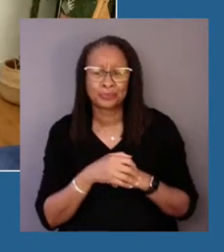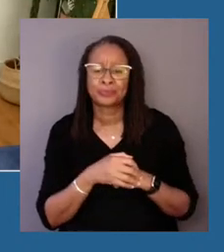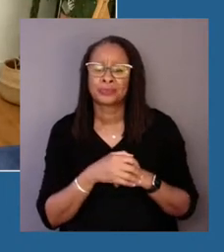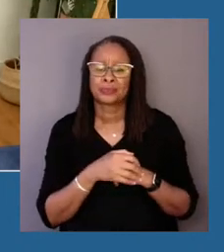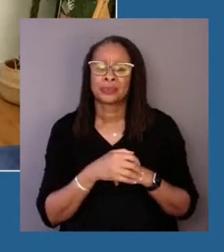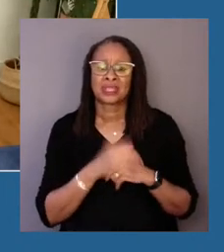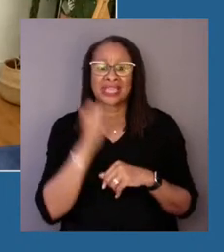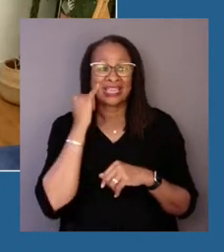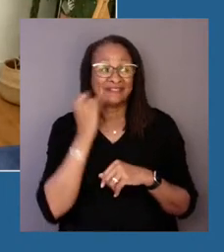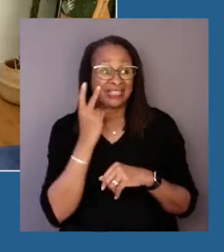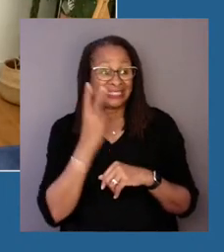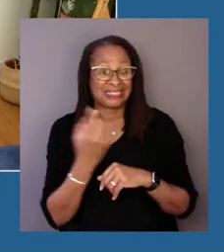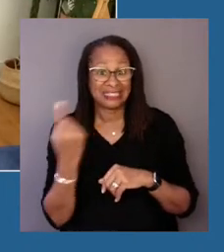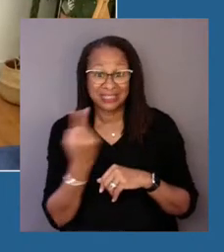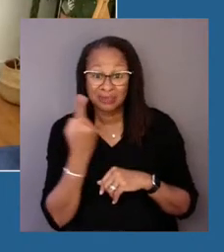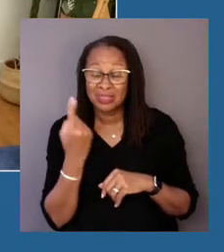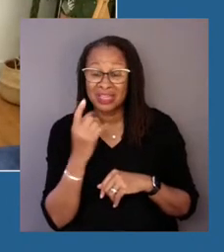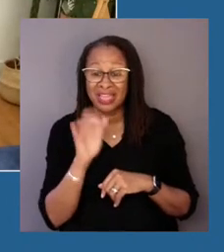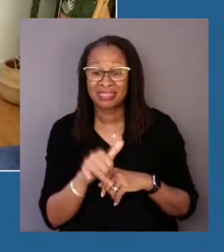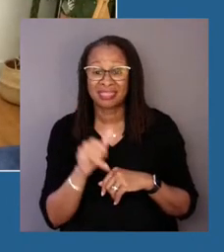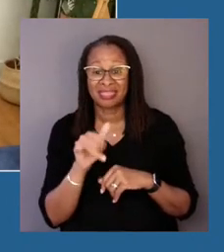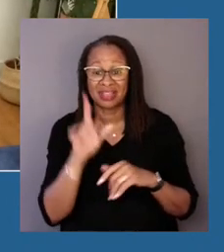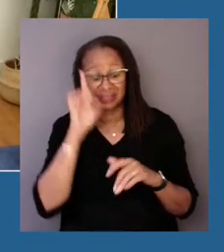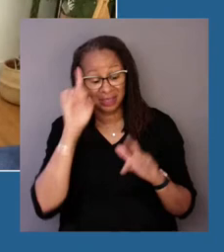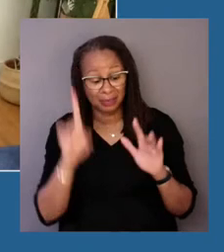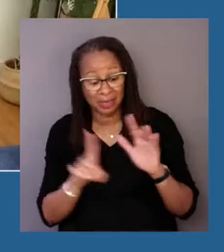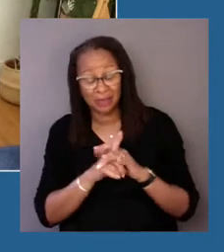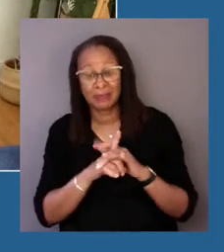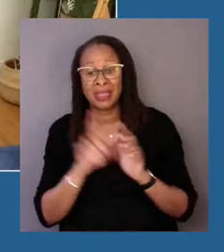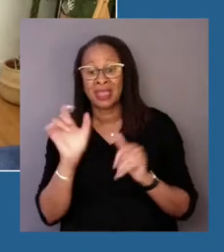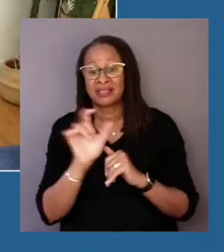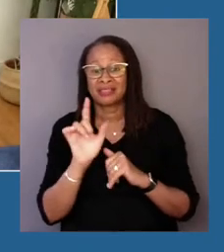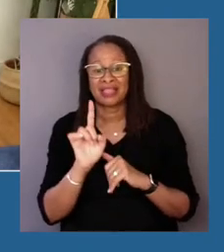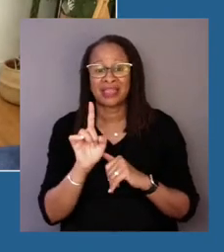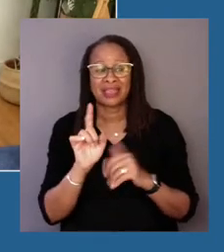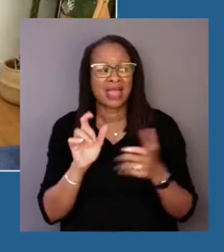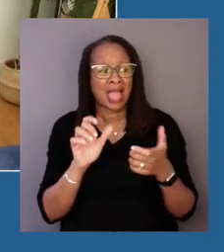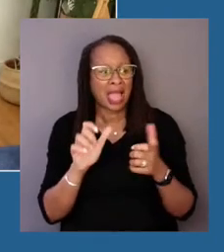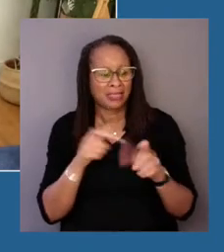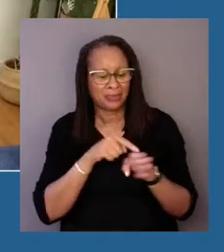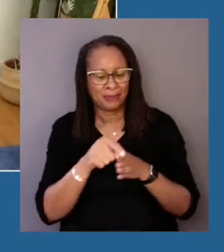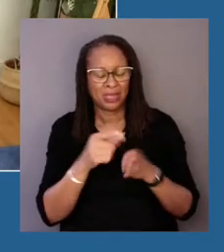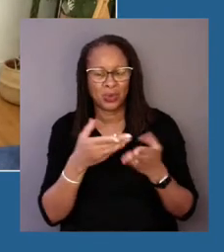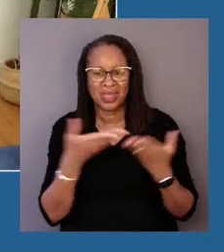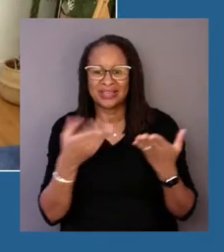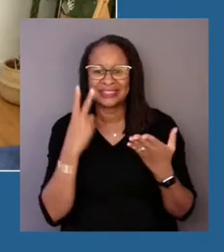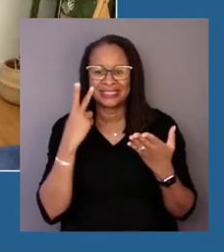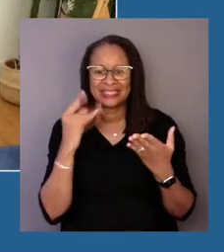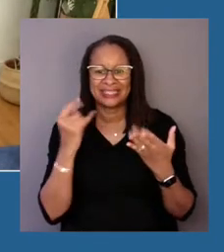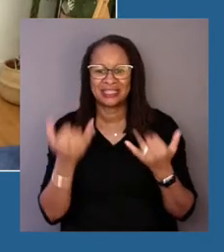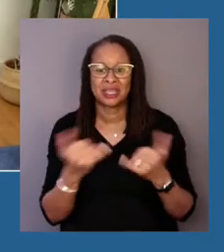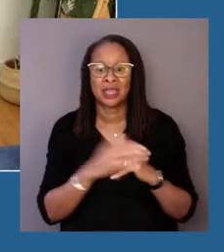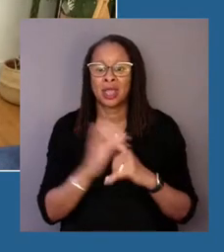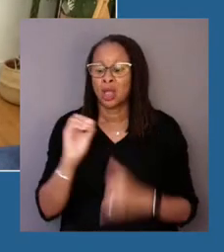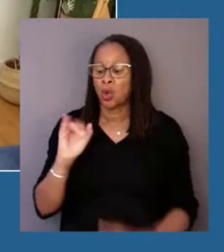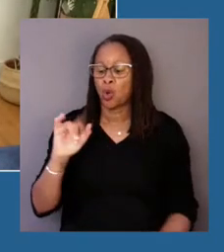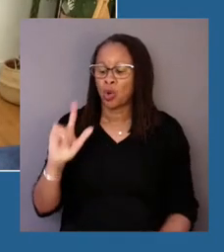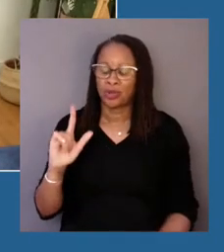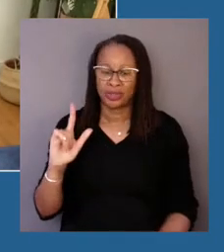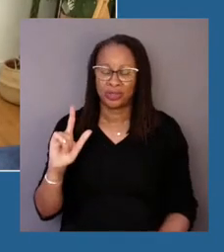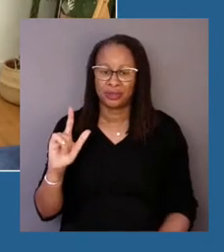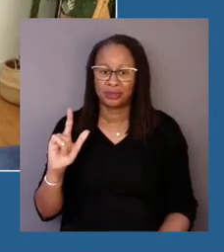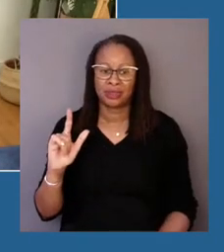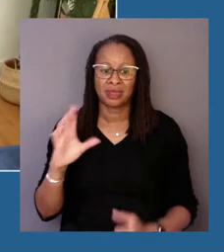they see something that is coming up, like the main way I'm seeing it now is oil companies are really into doing STEM career fairs